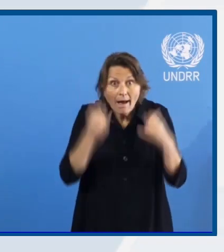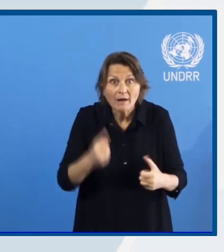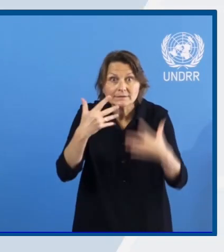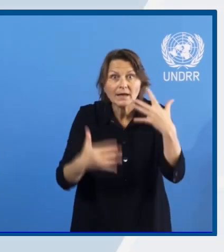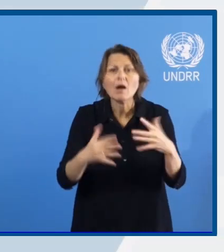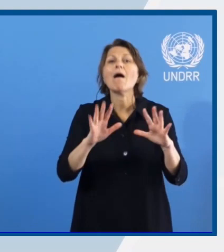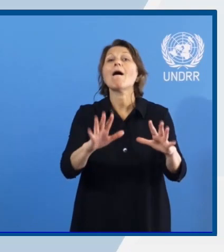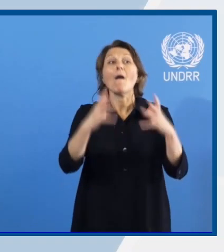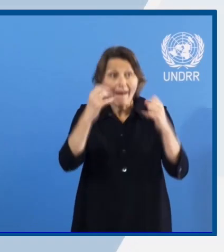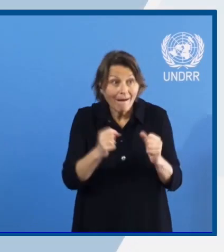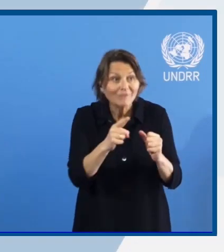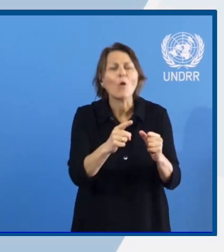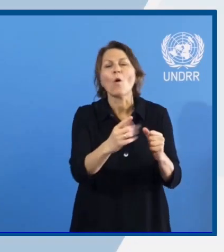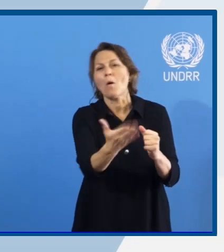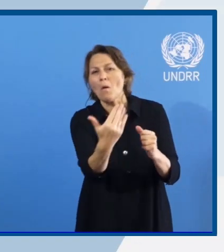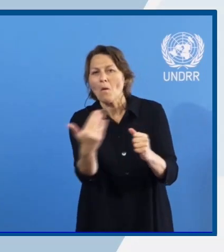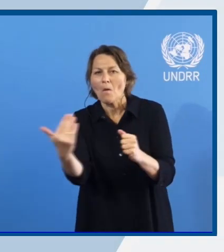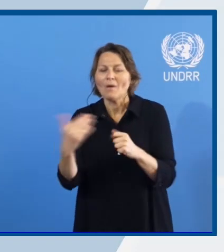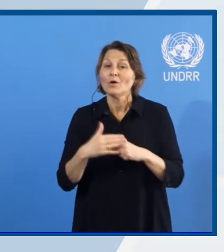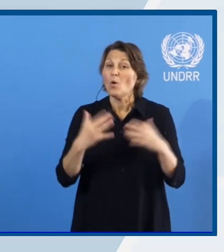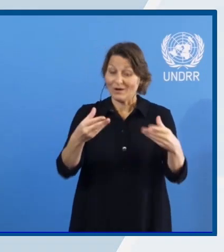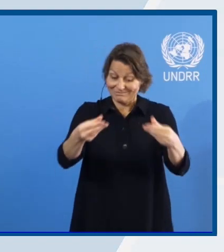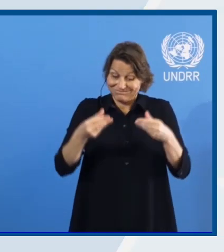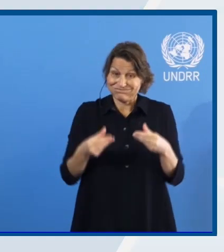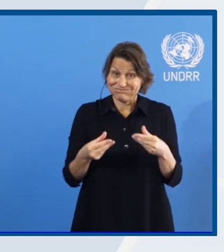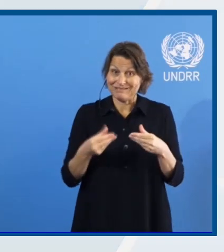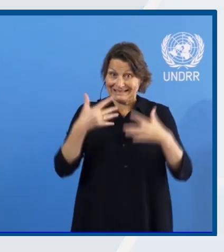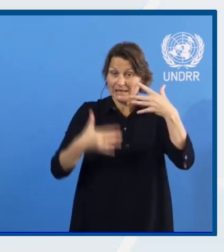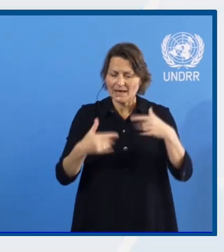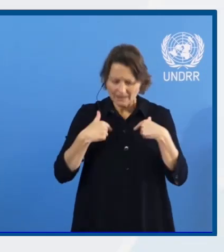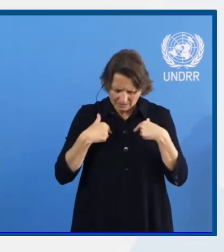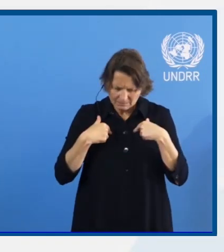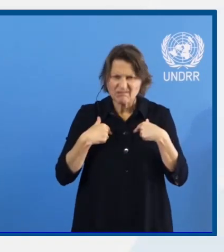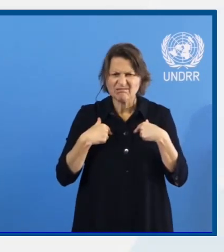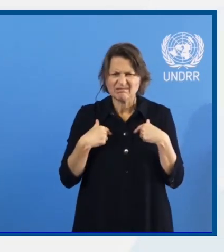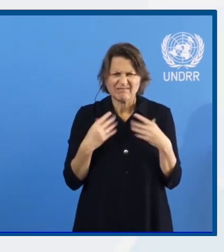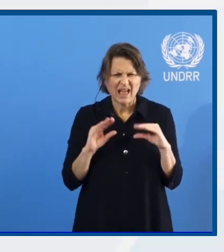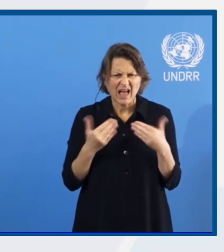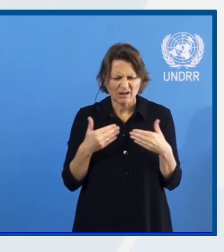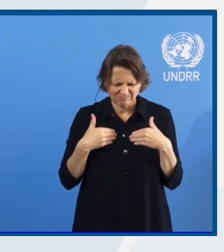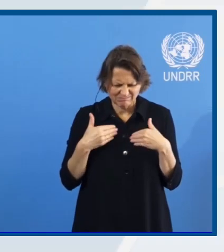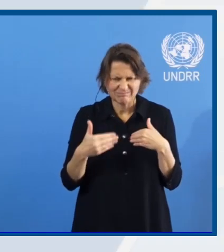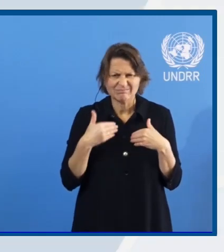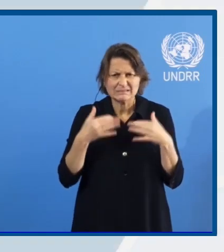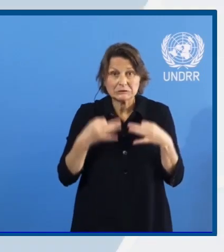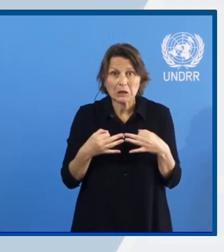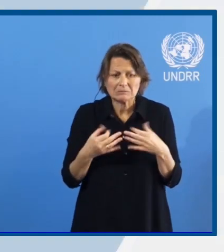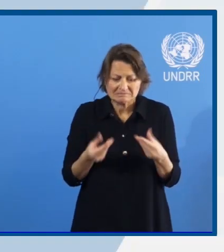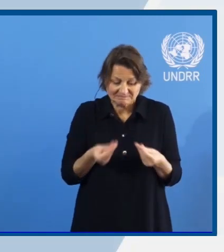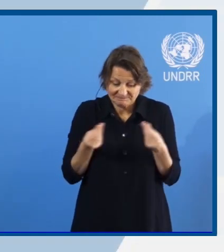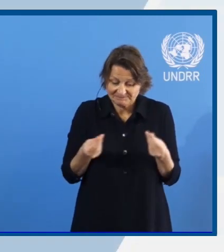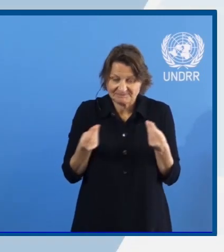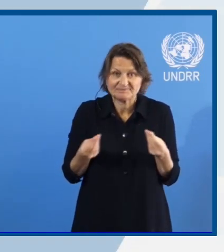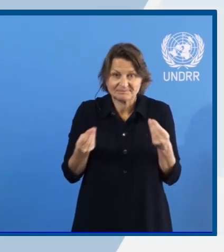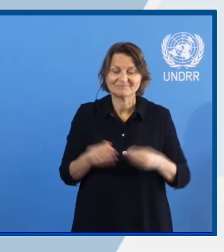or interpret the data in such a way that it adds value to the decision-making process. In a recent knowledge, attitude,